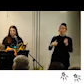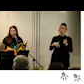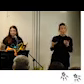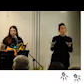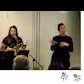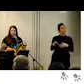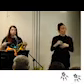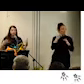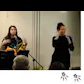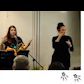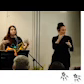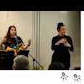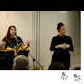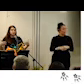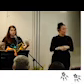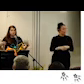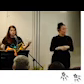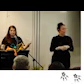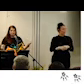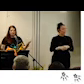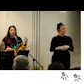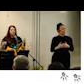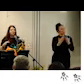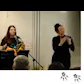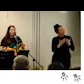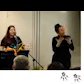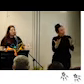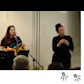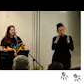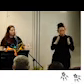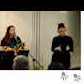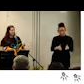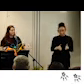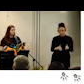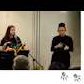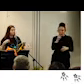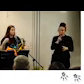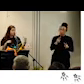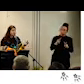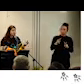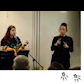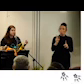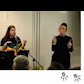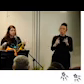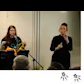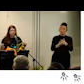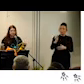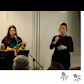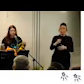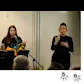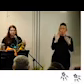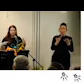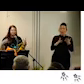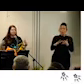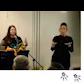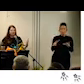elements I previously mentioned, we learned from studies with humans, but we're not able to actually determine which of those are causative to